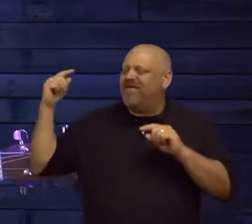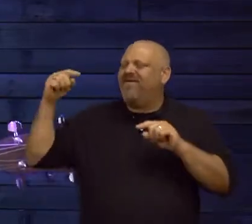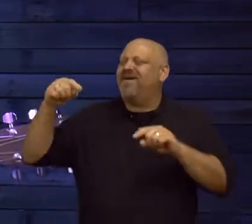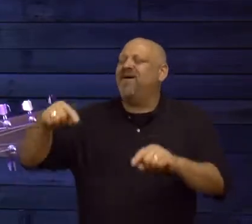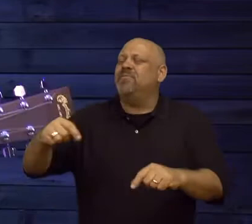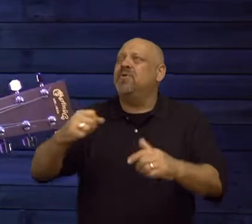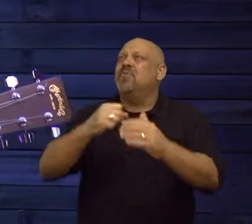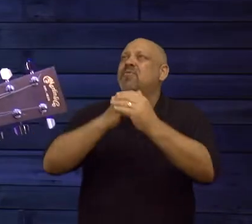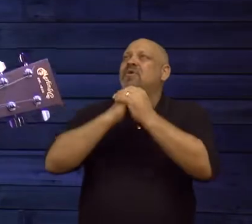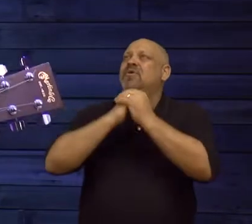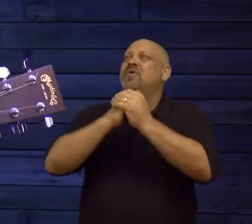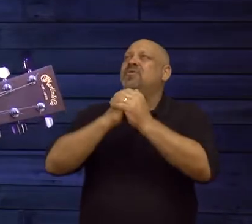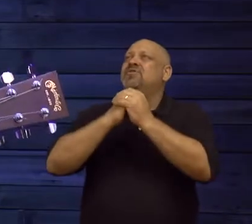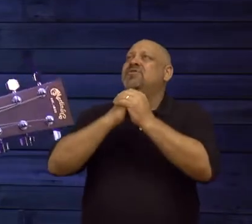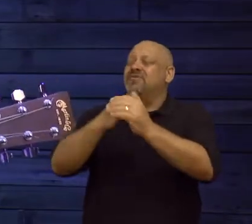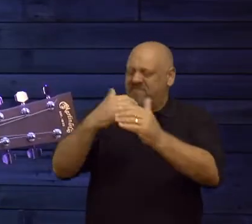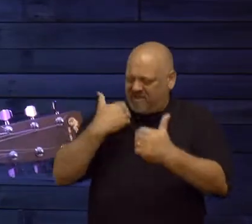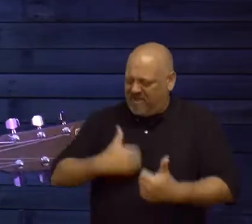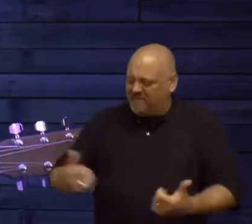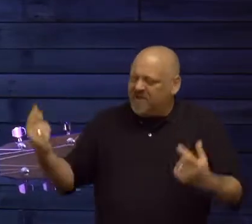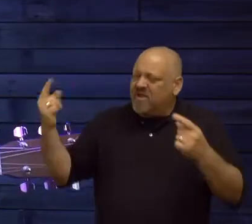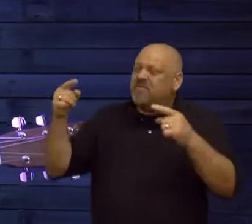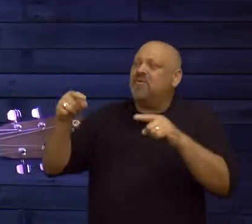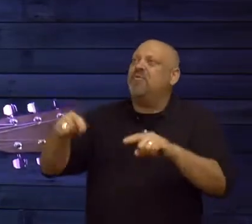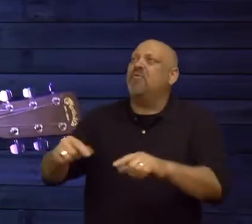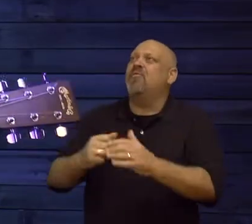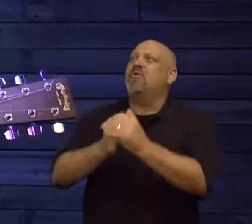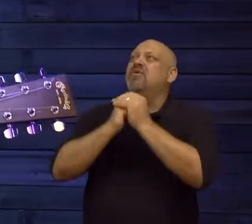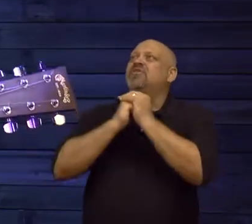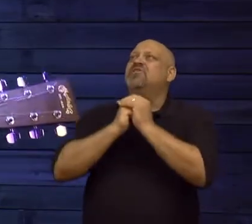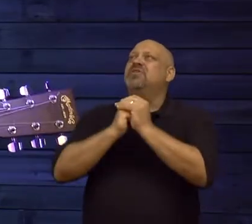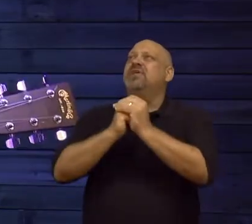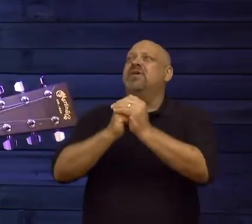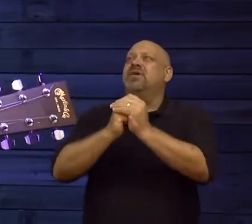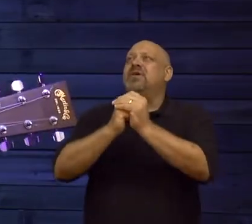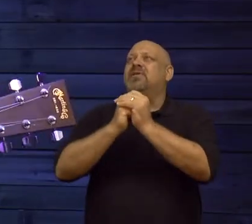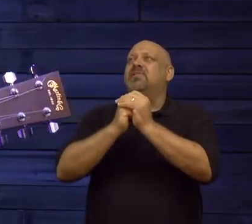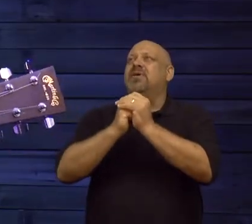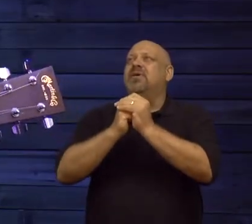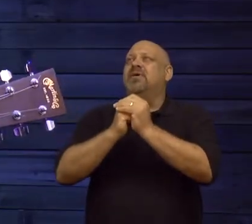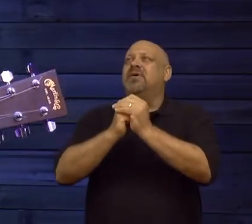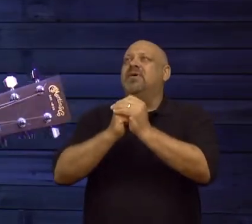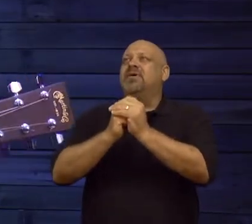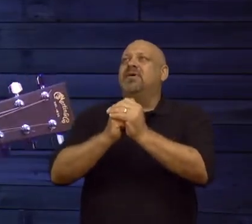come to worship. I've come to worship.